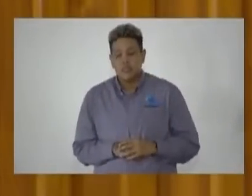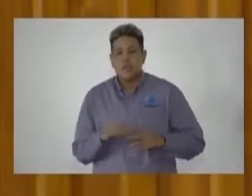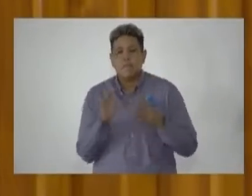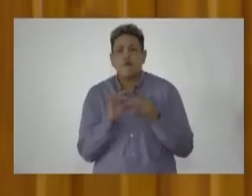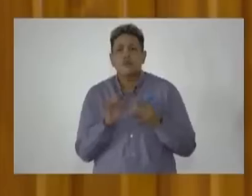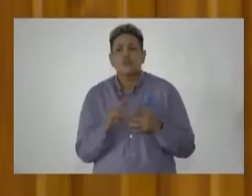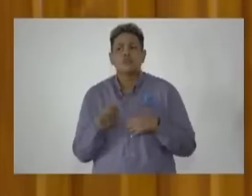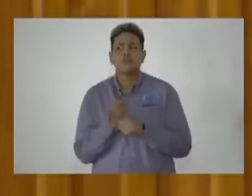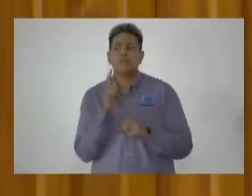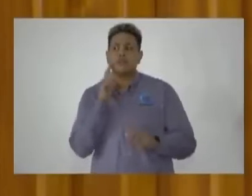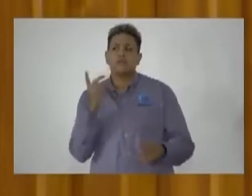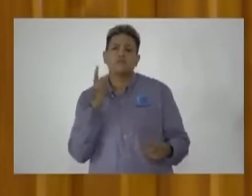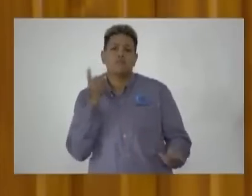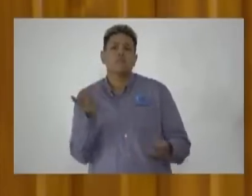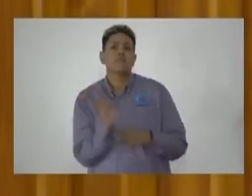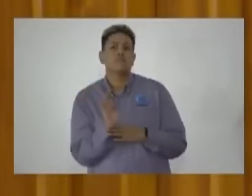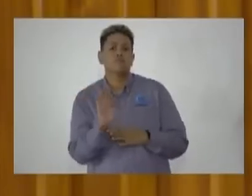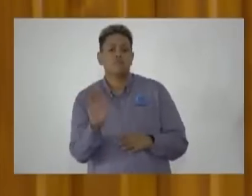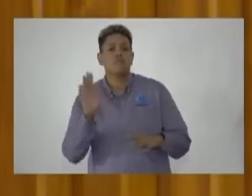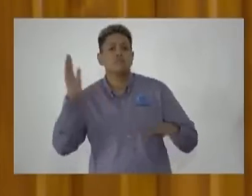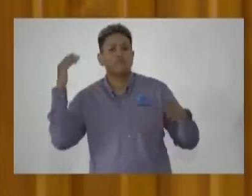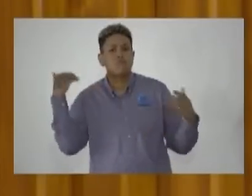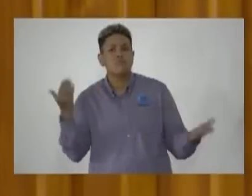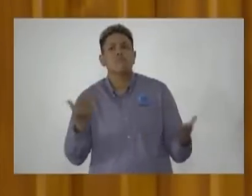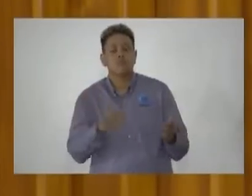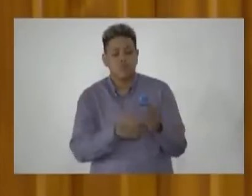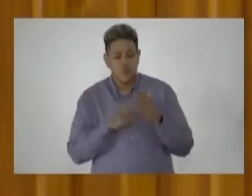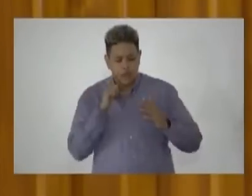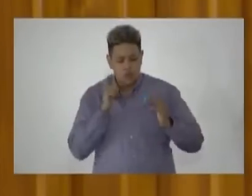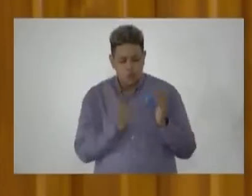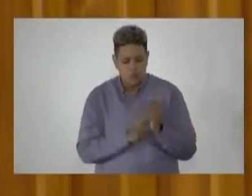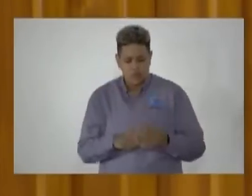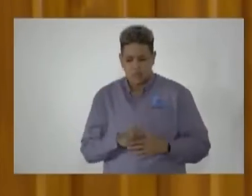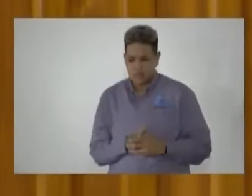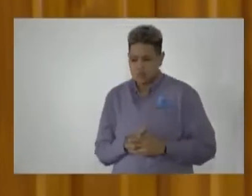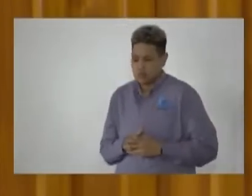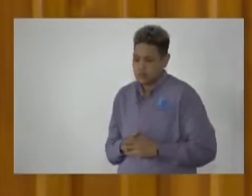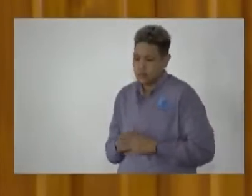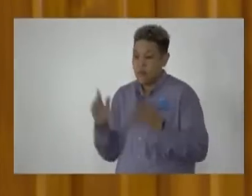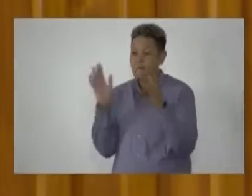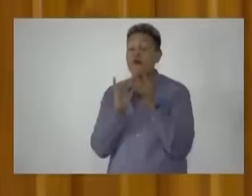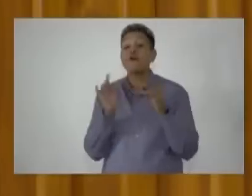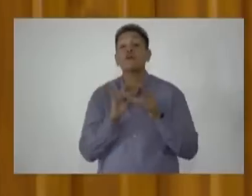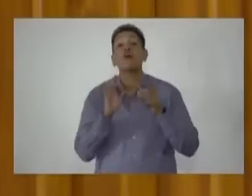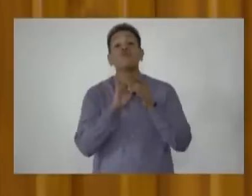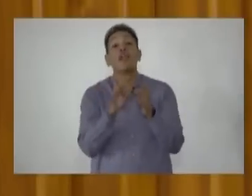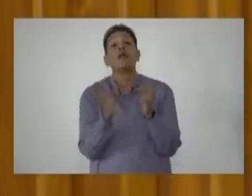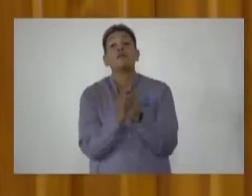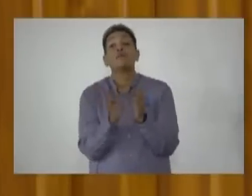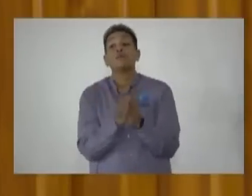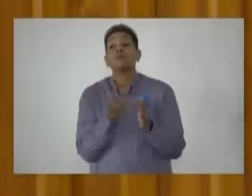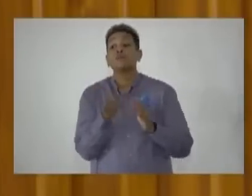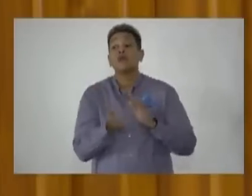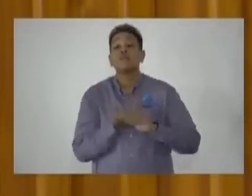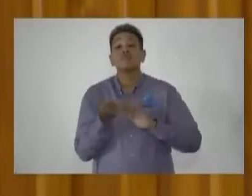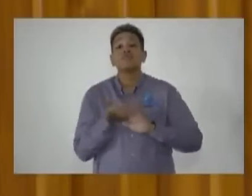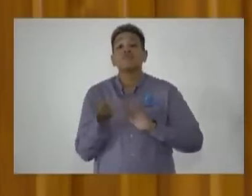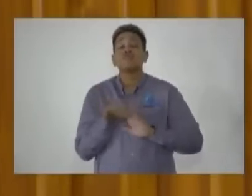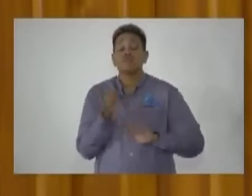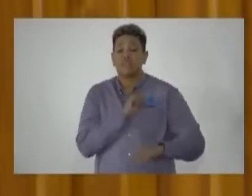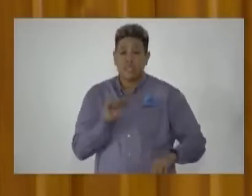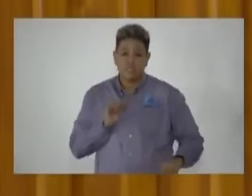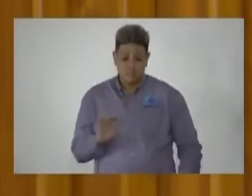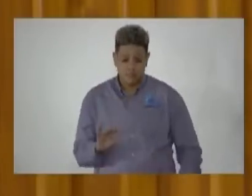Motions that may be made at the commencement of public business requiring notice. Motions relating to the sitting of the